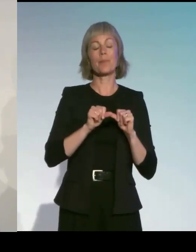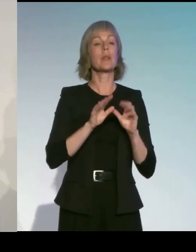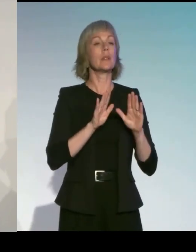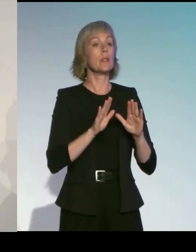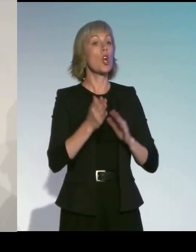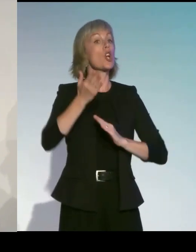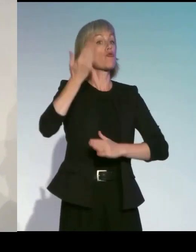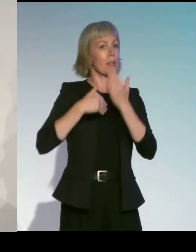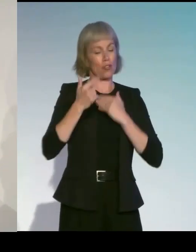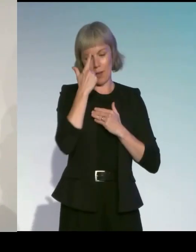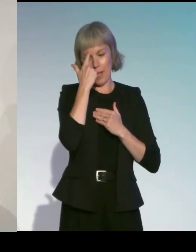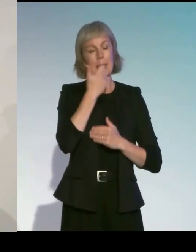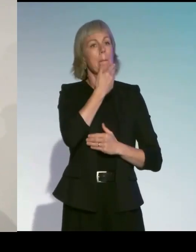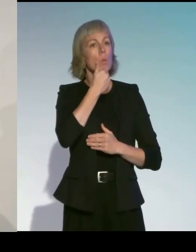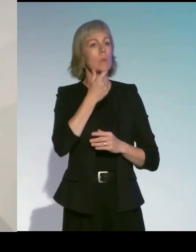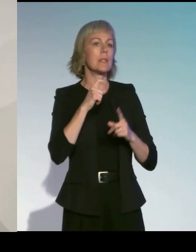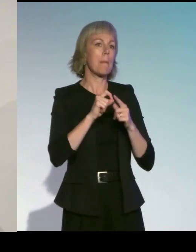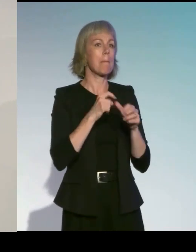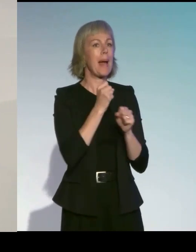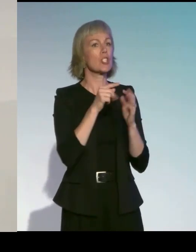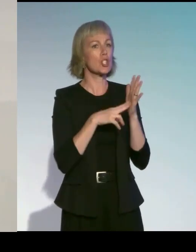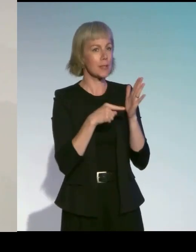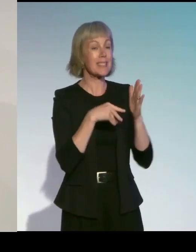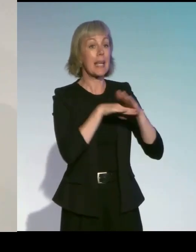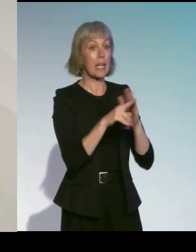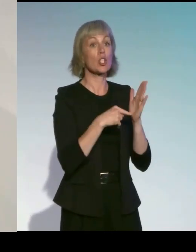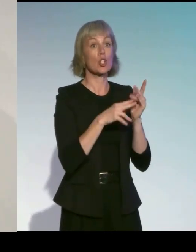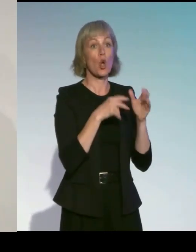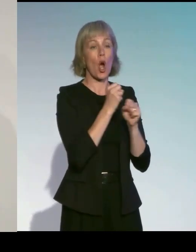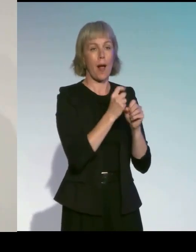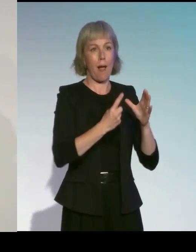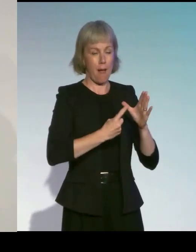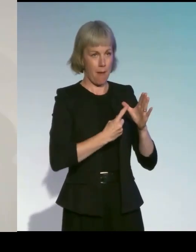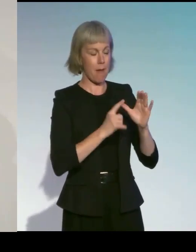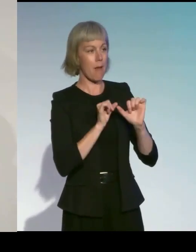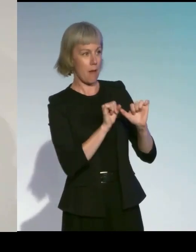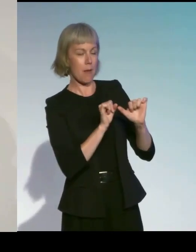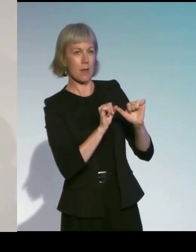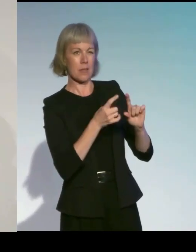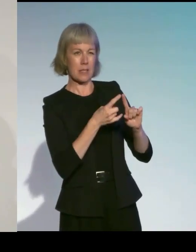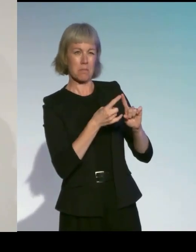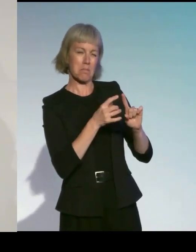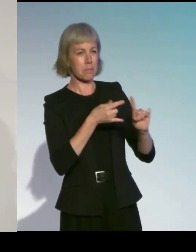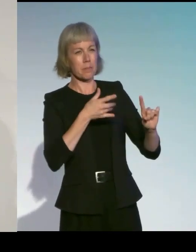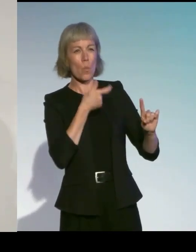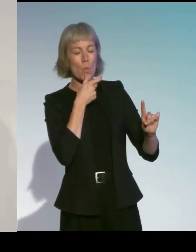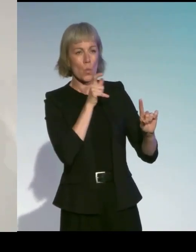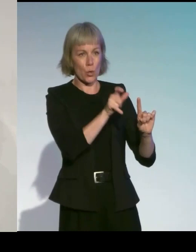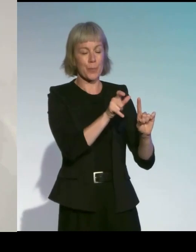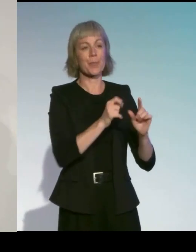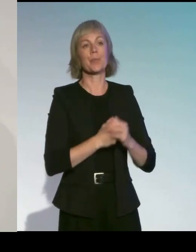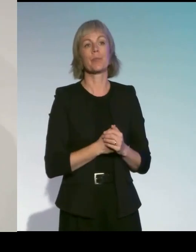traditional beauty pageant in Tonga is called Fahaiula. And Fahaiula is when